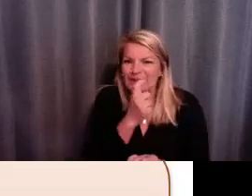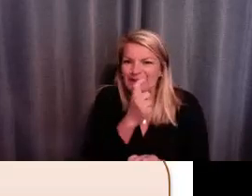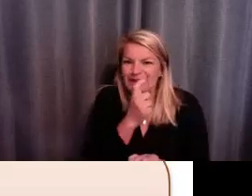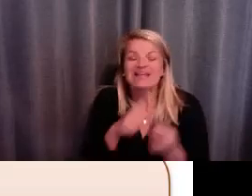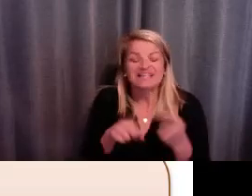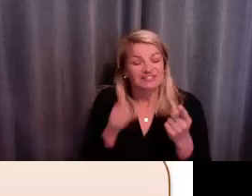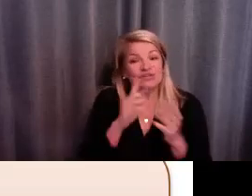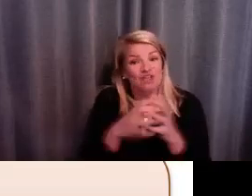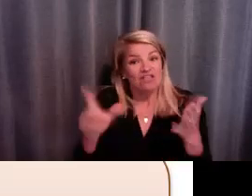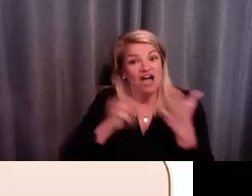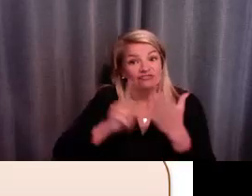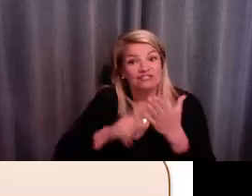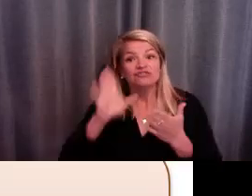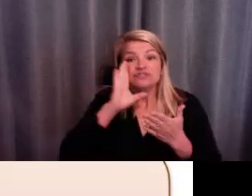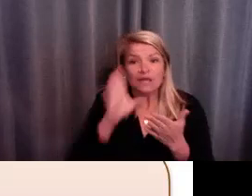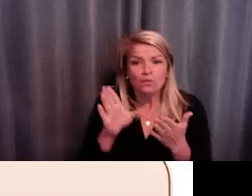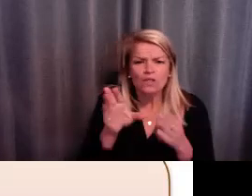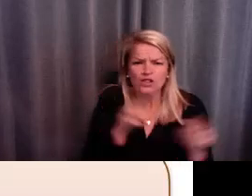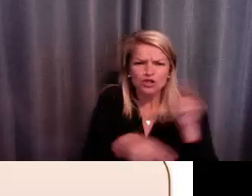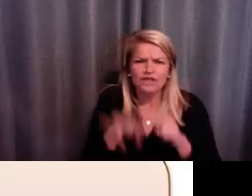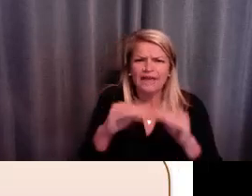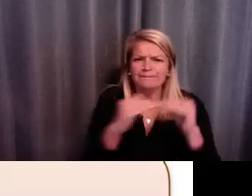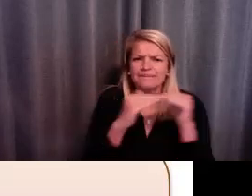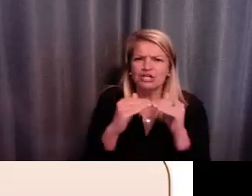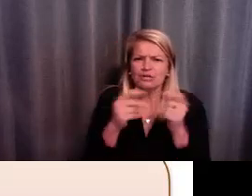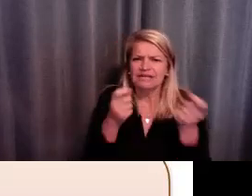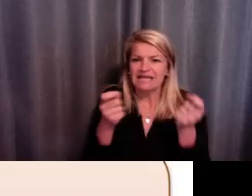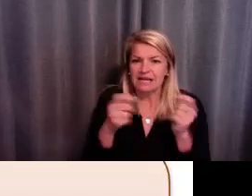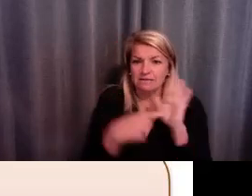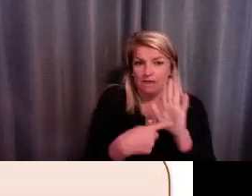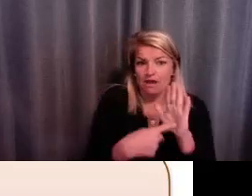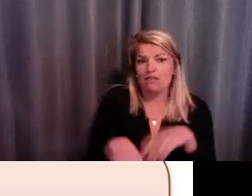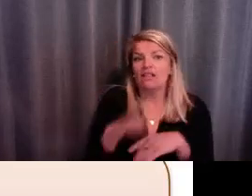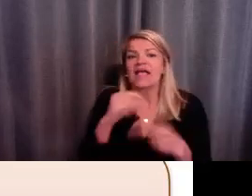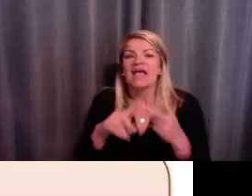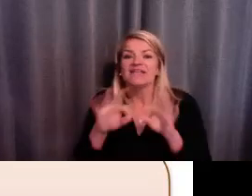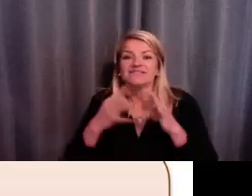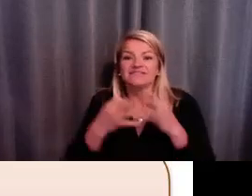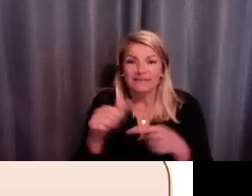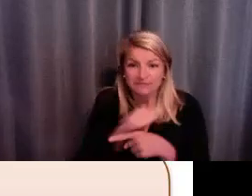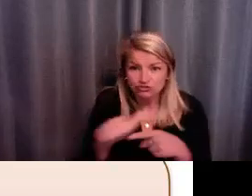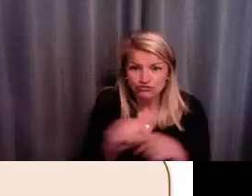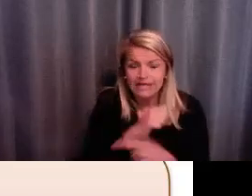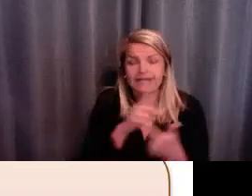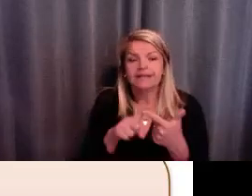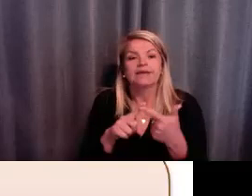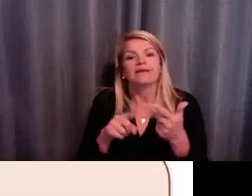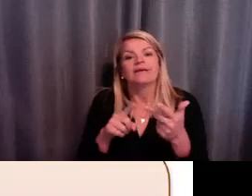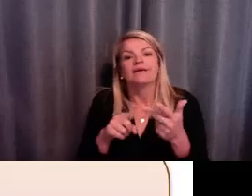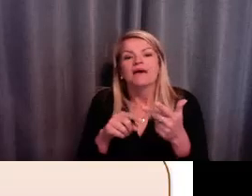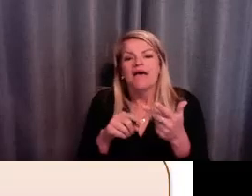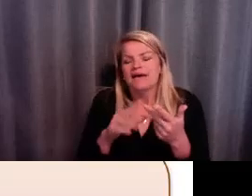of research that looks at peer-mediated model and also family training. Recent work in